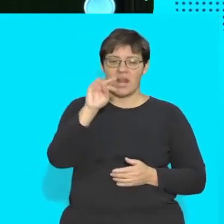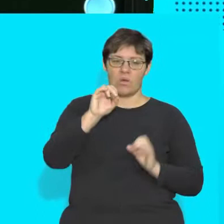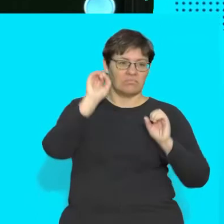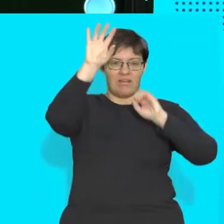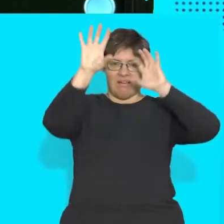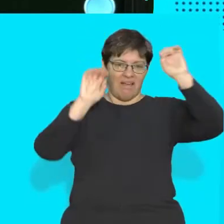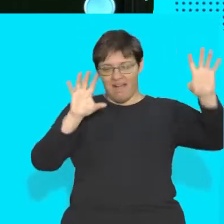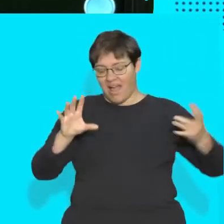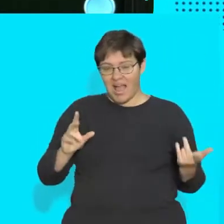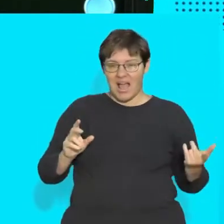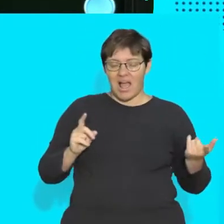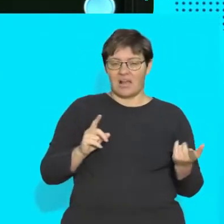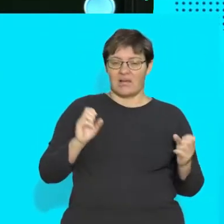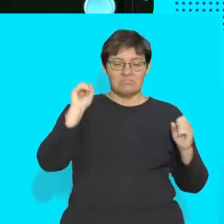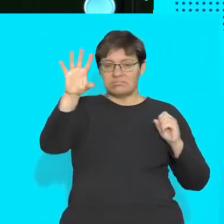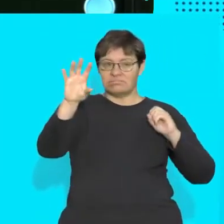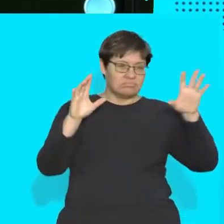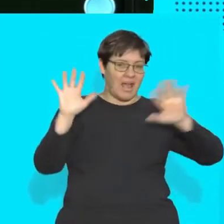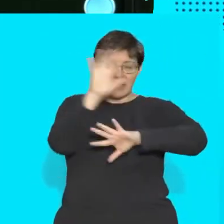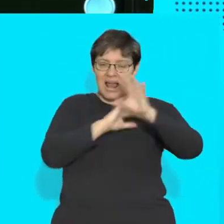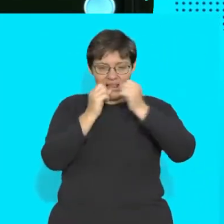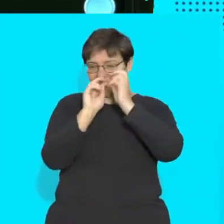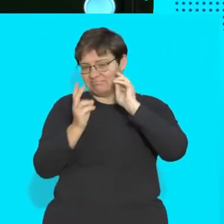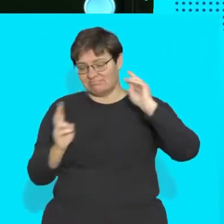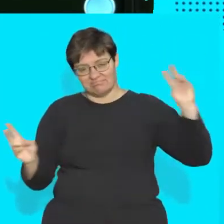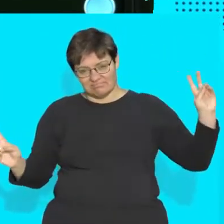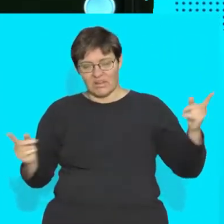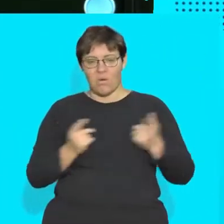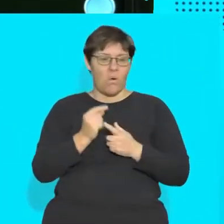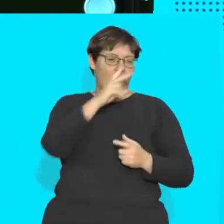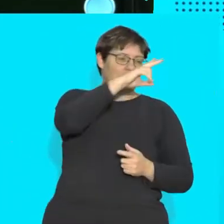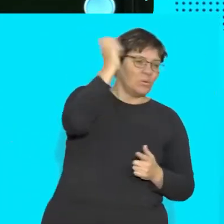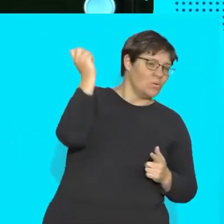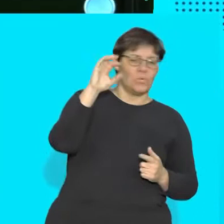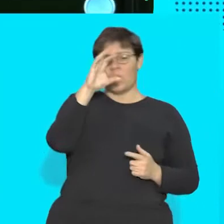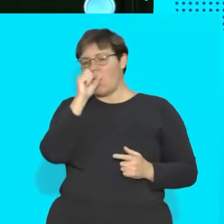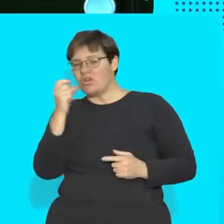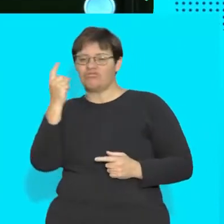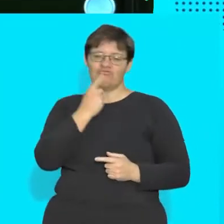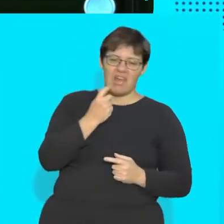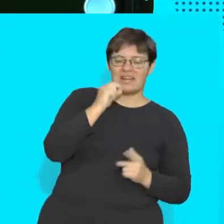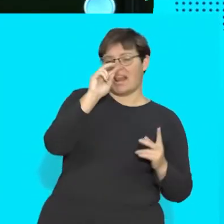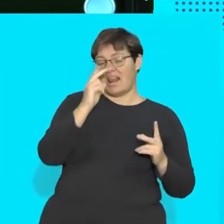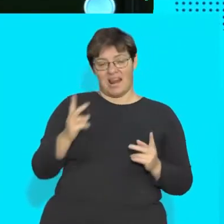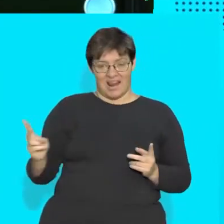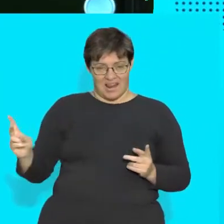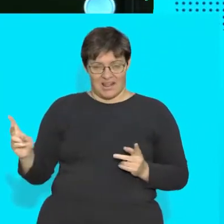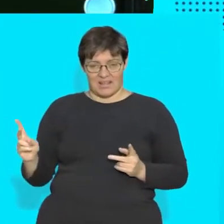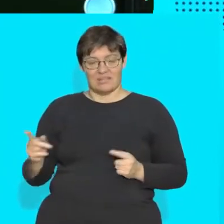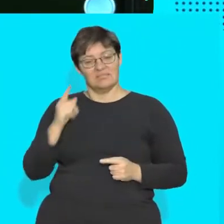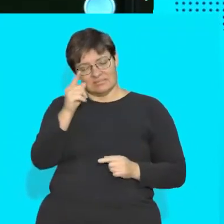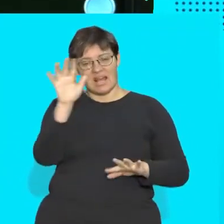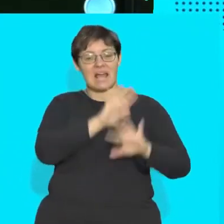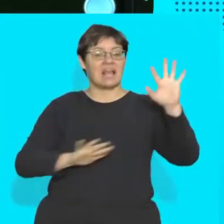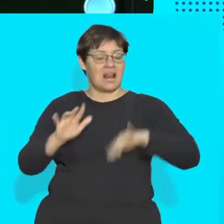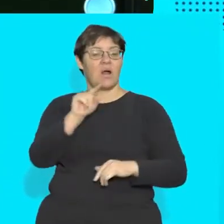at neon signs, those signs they use at night, they flash different colors, or you've seen blue and orange and red and all those colors,